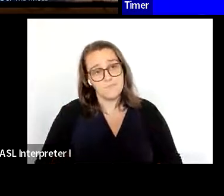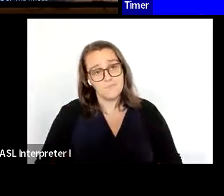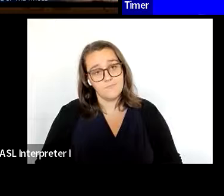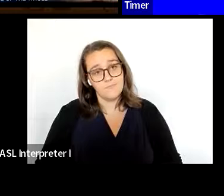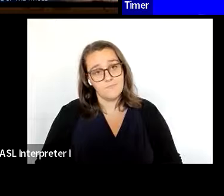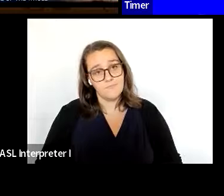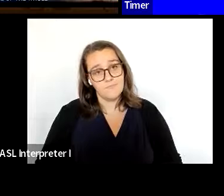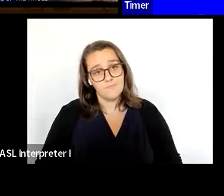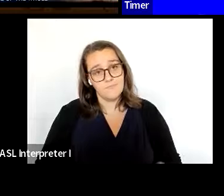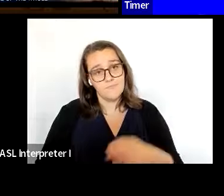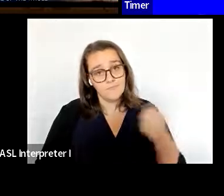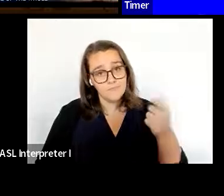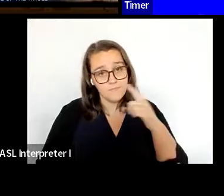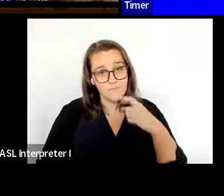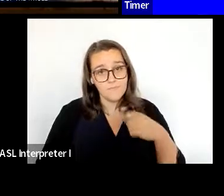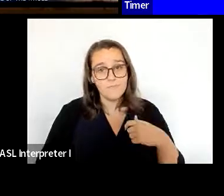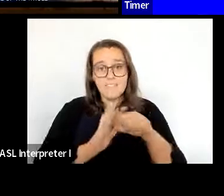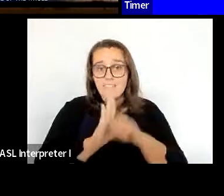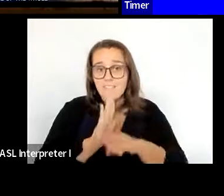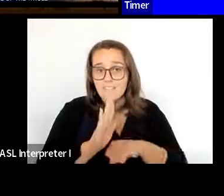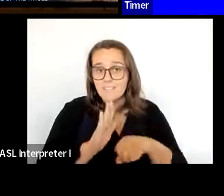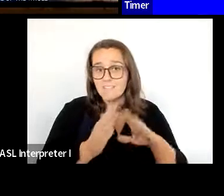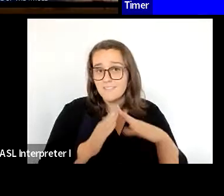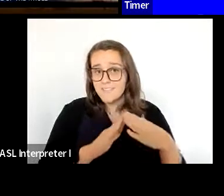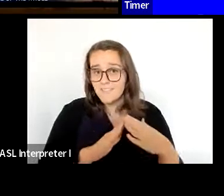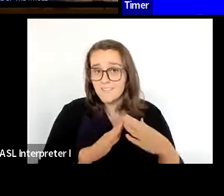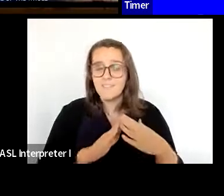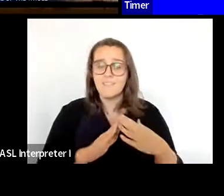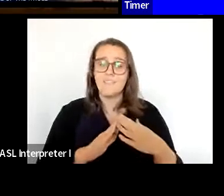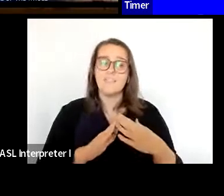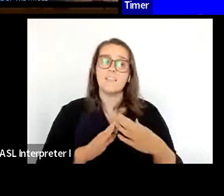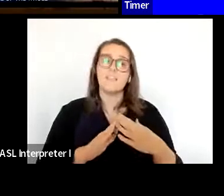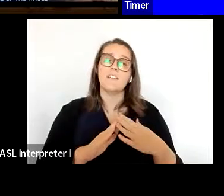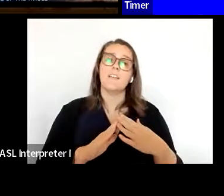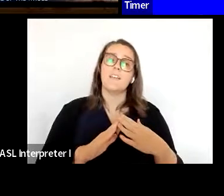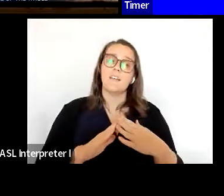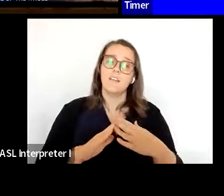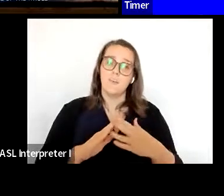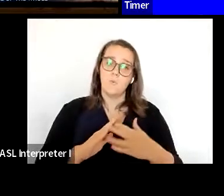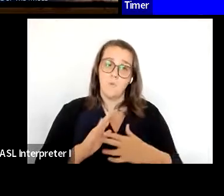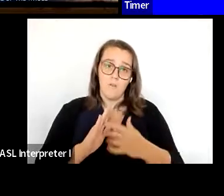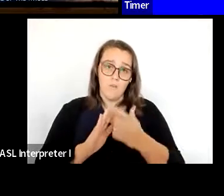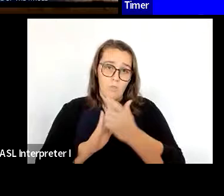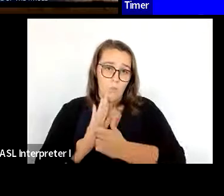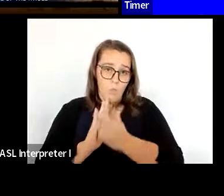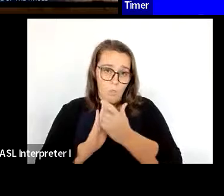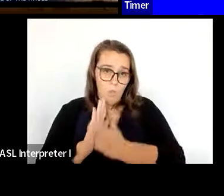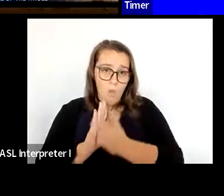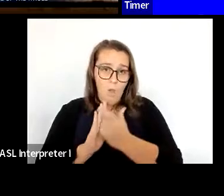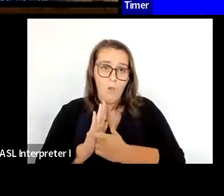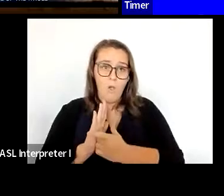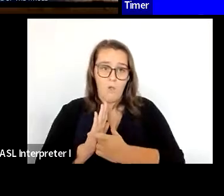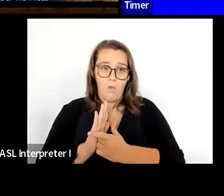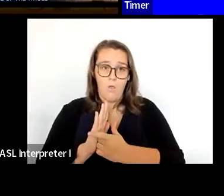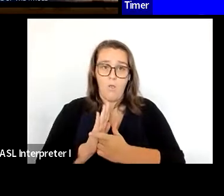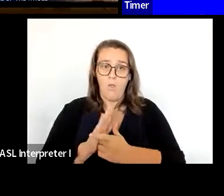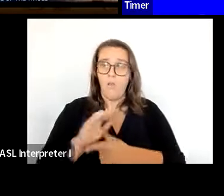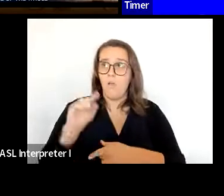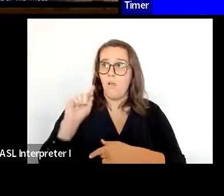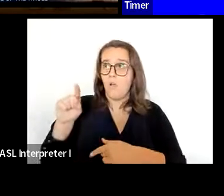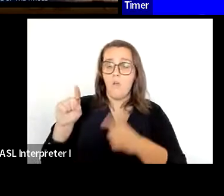other jurisdictions where this stop as a yield sign has produced material safety